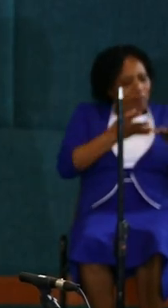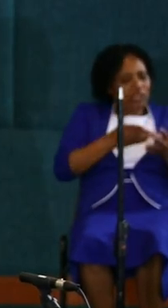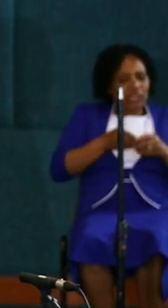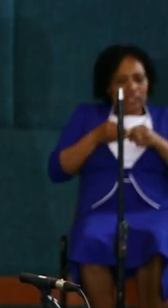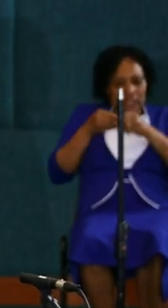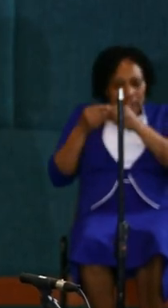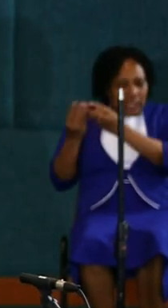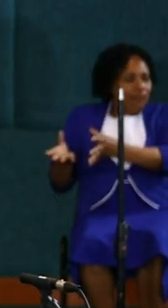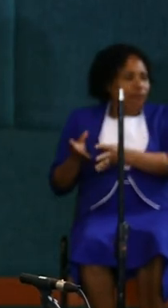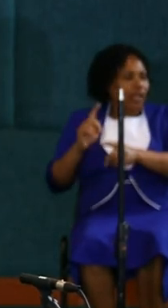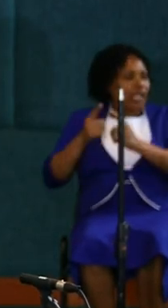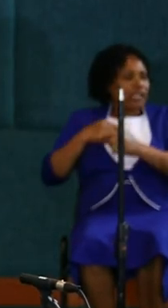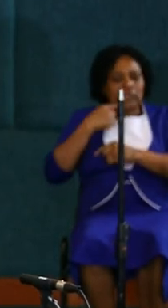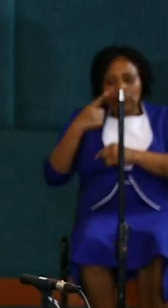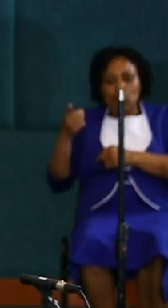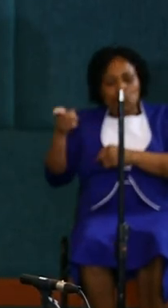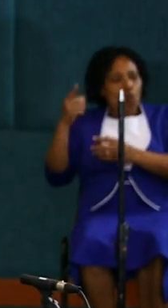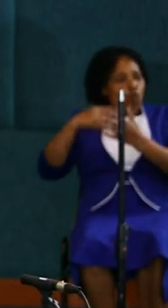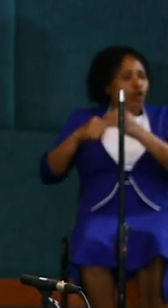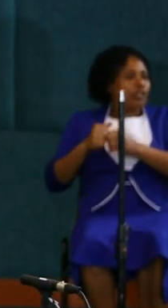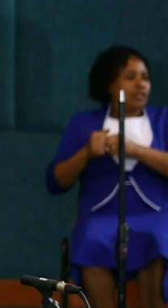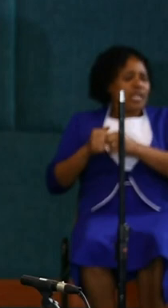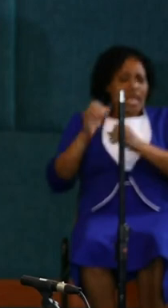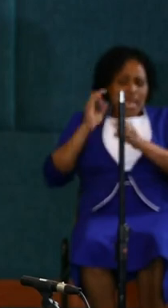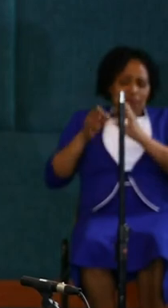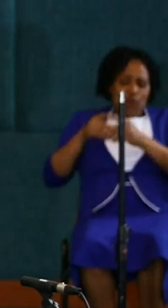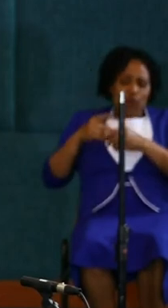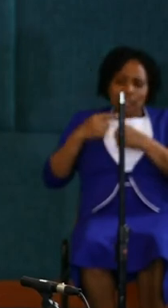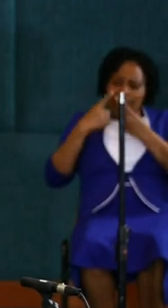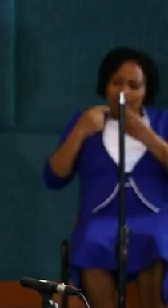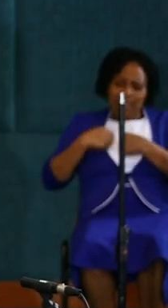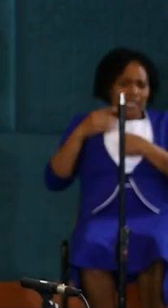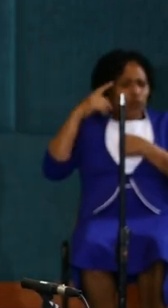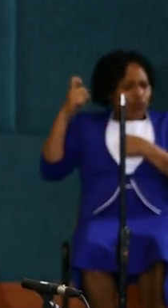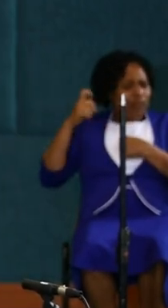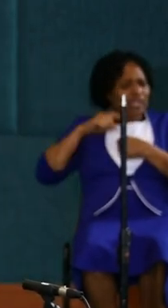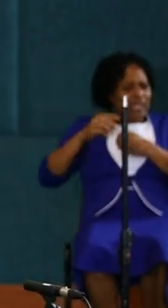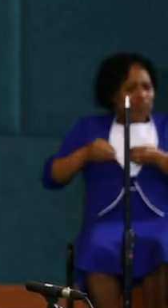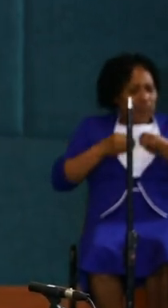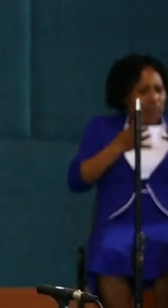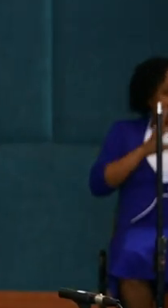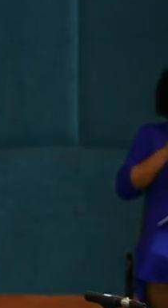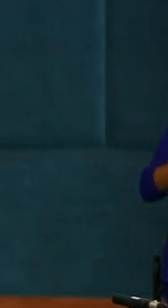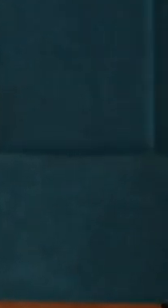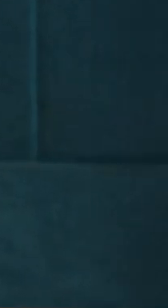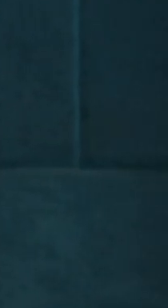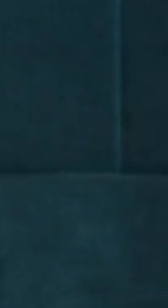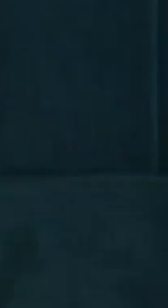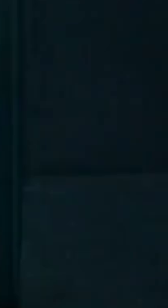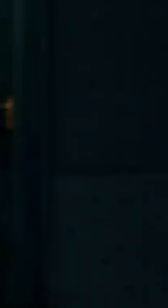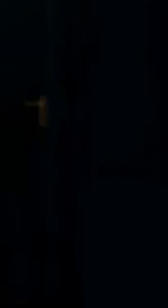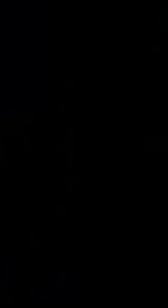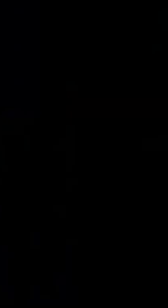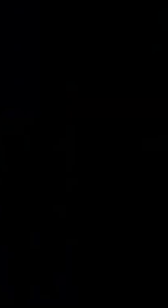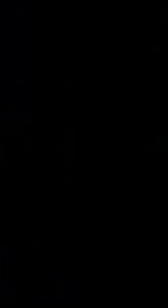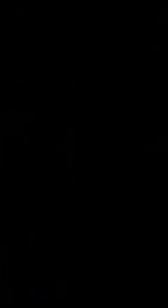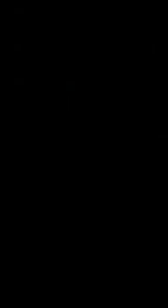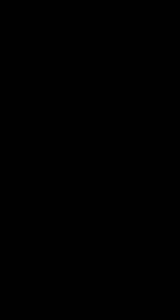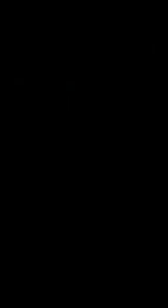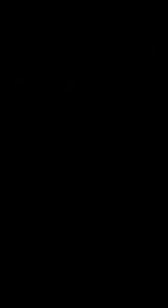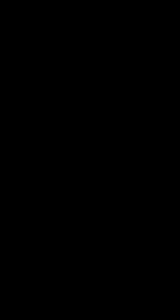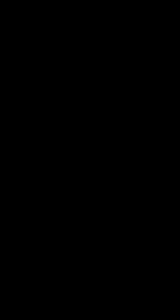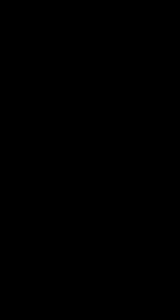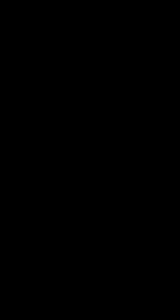with the king. He said, you tell us the dream, and we will supply the interpretation. Okay? Verse 5. Then the king answered